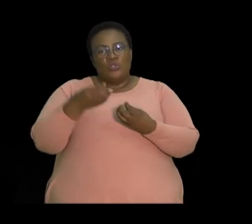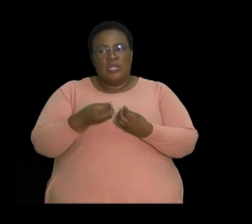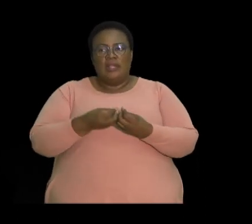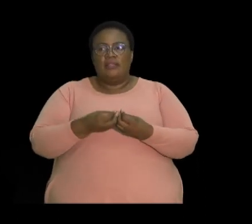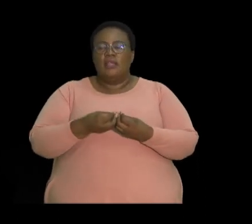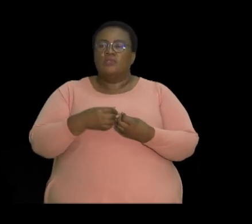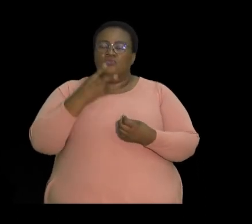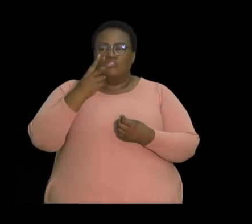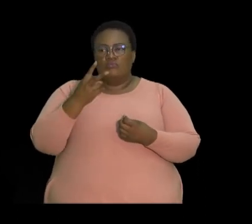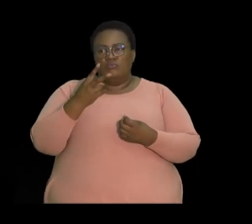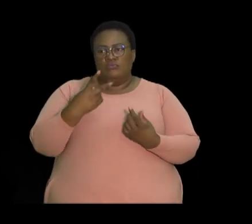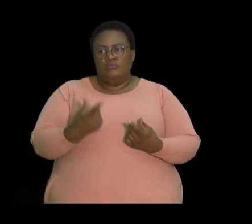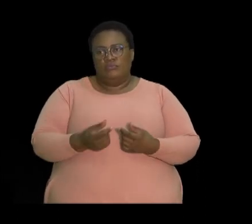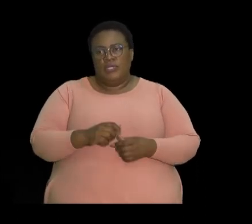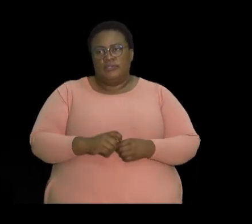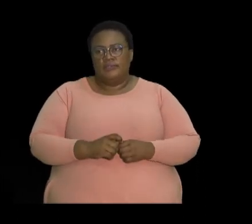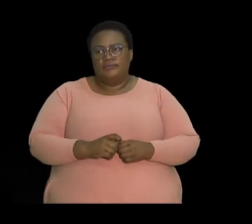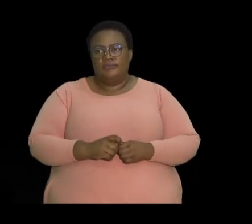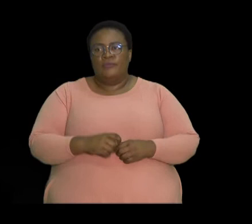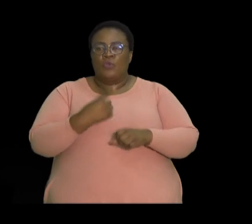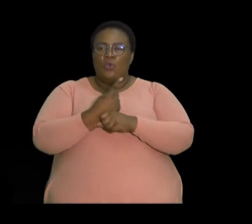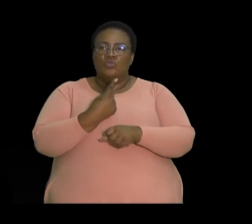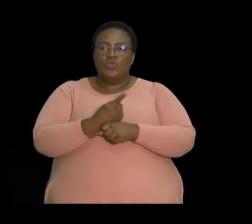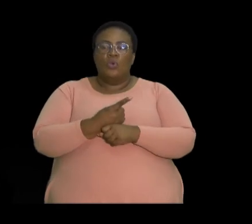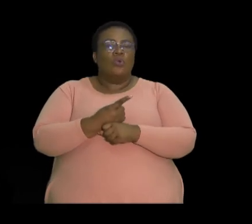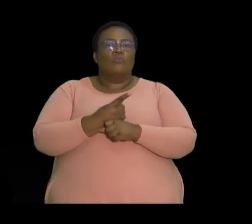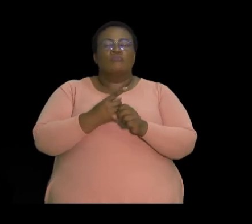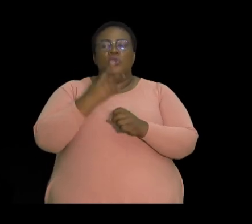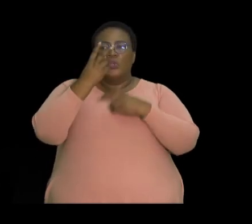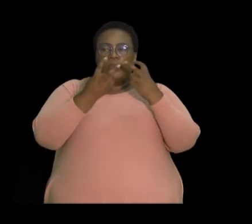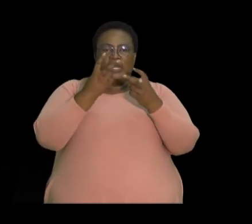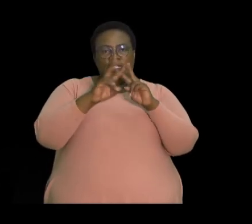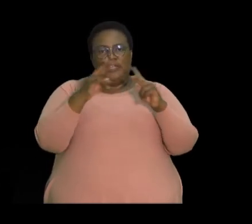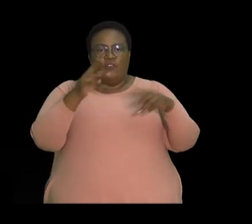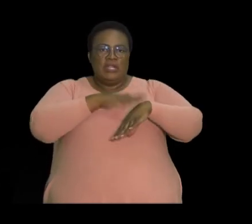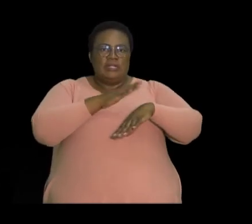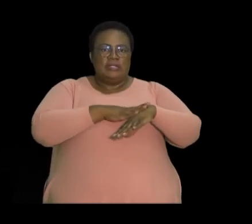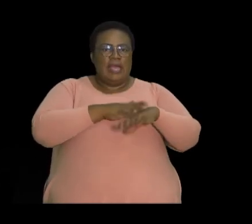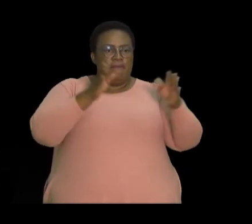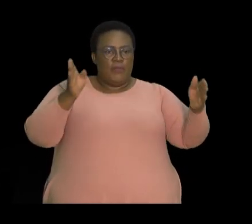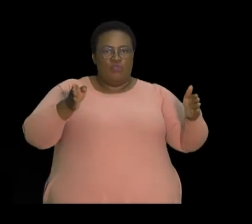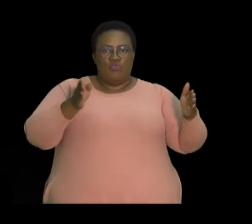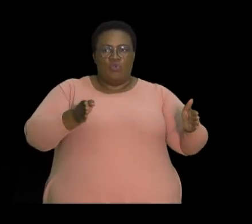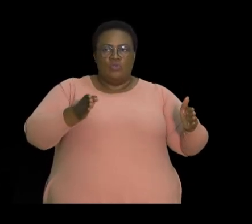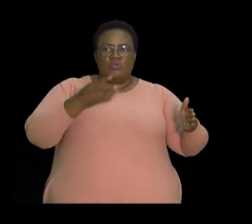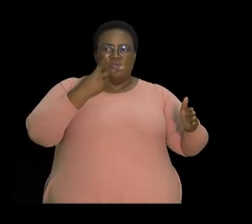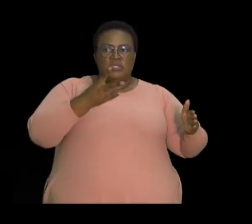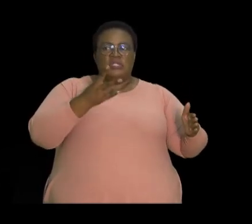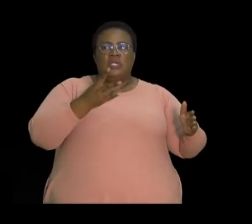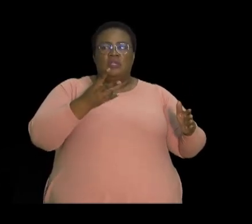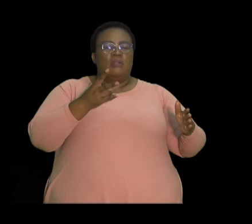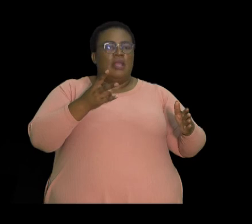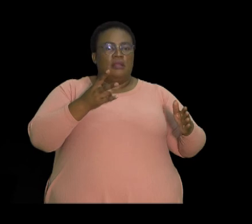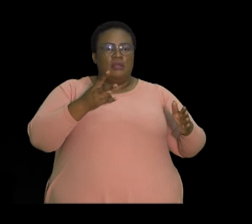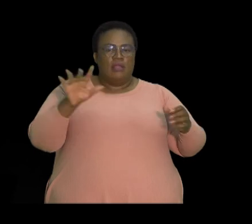rands $1. You see, those are the things you need to look at. Also, you look at different time periods to look at